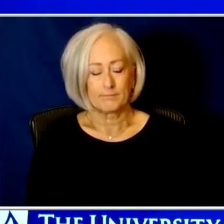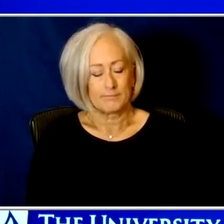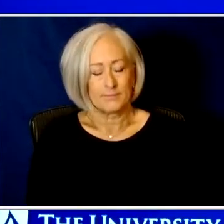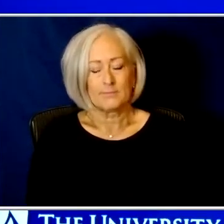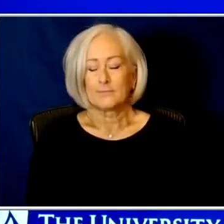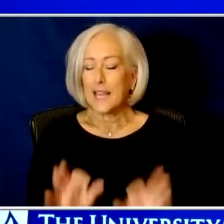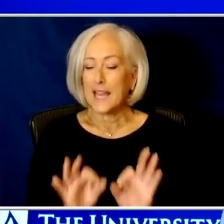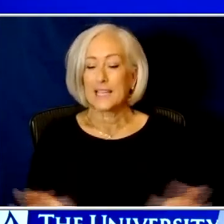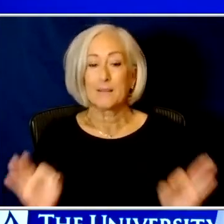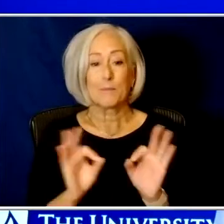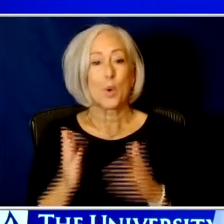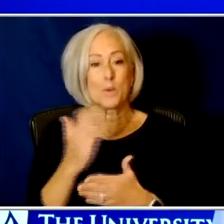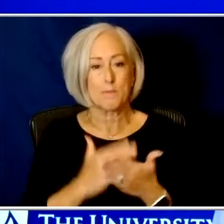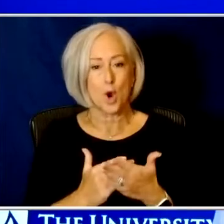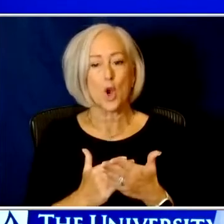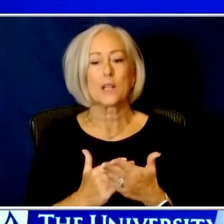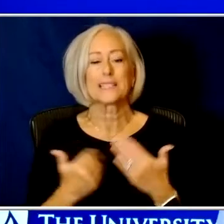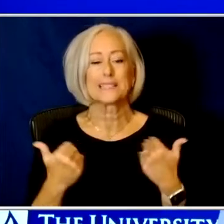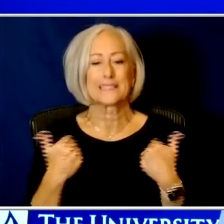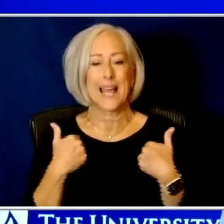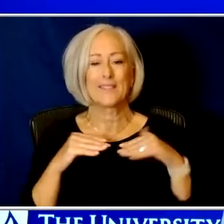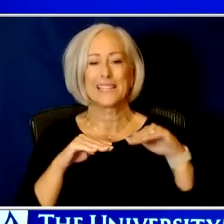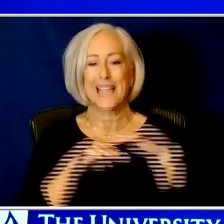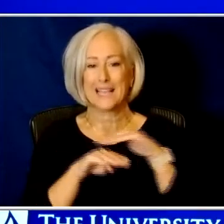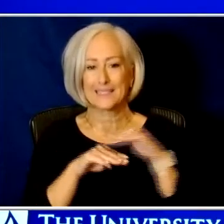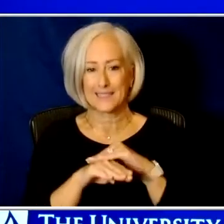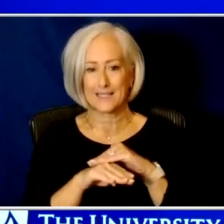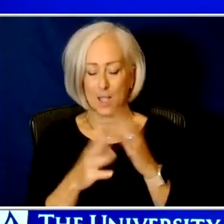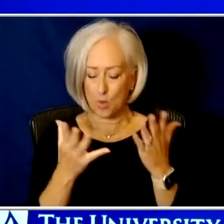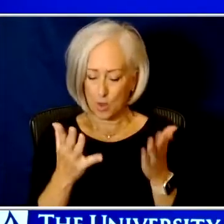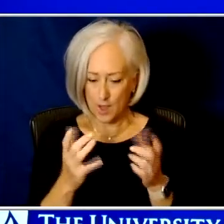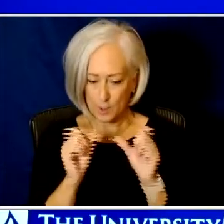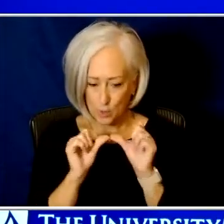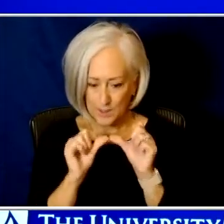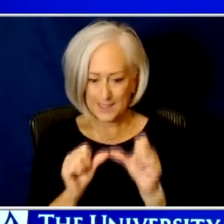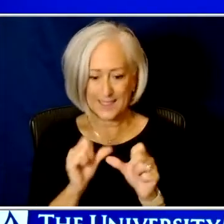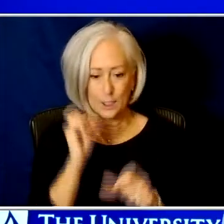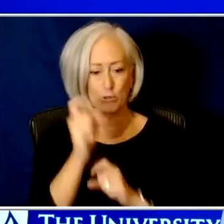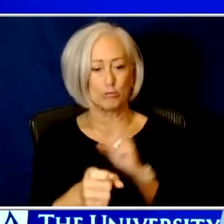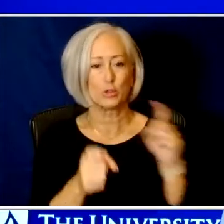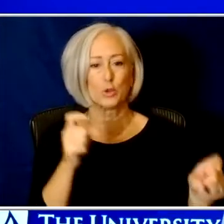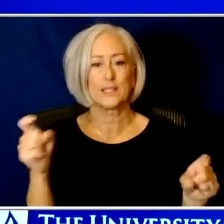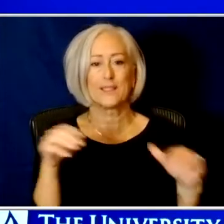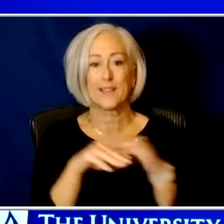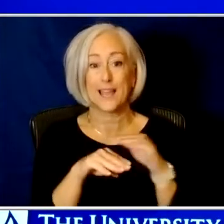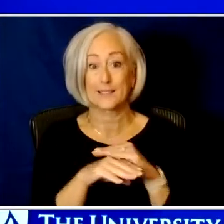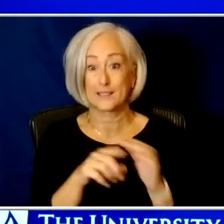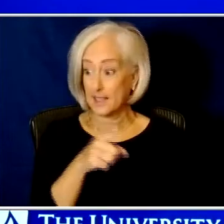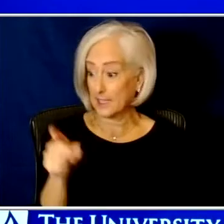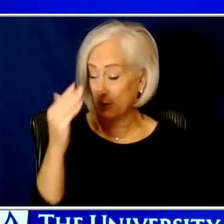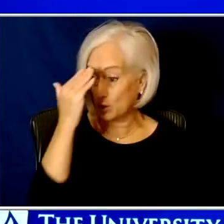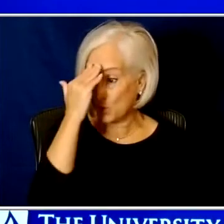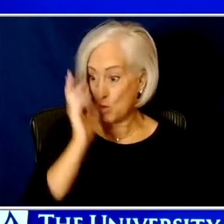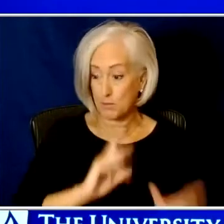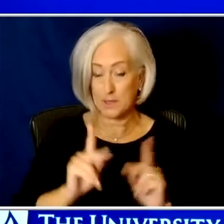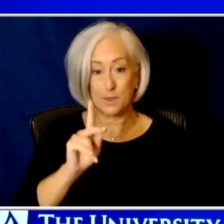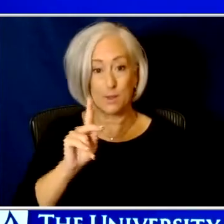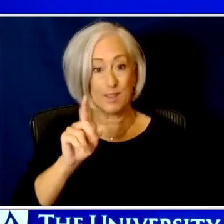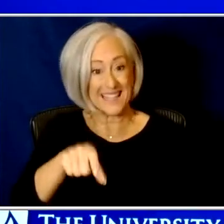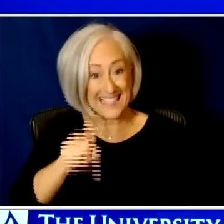definitely tell our women audience to go get your mammogram if you haven't gotten them already. Just be